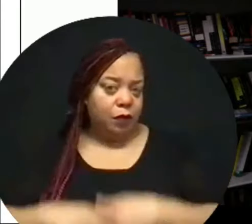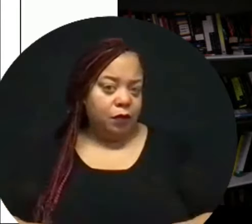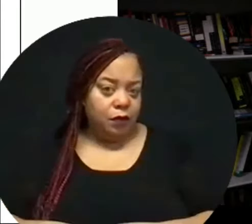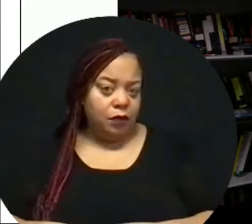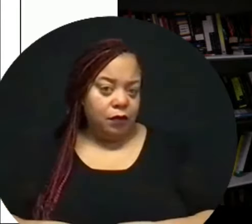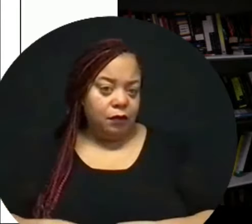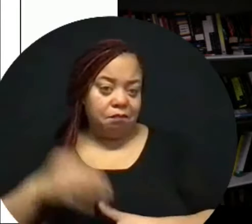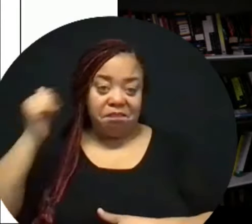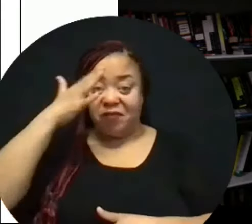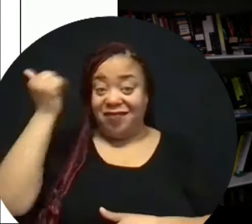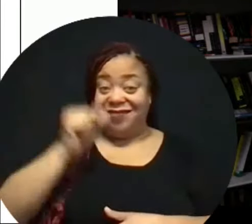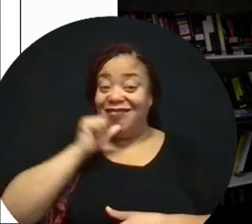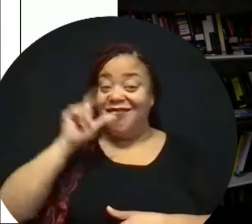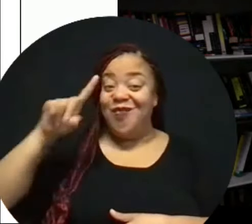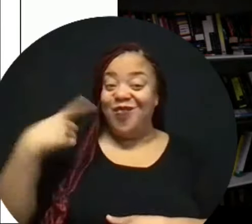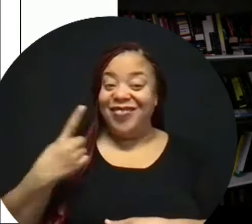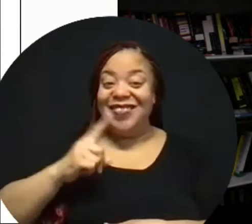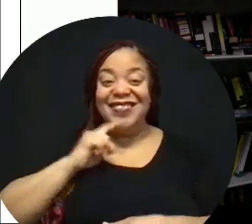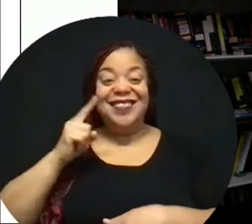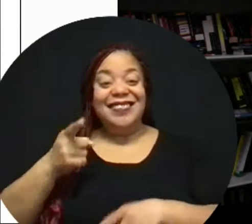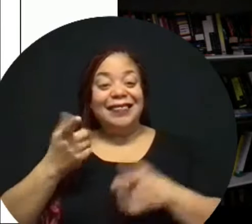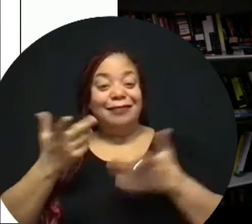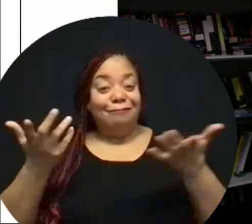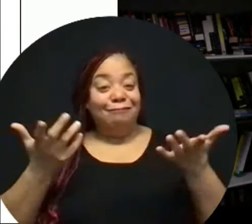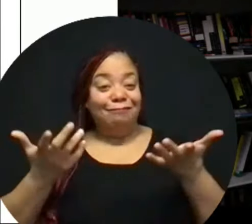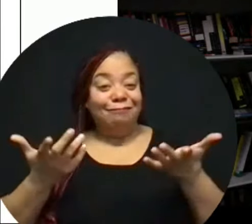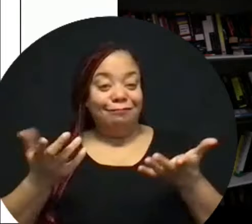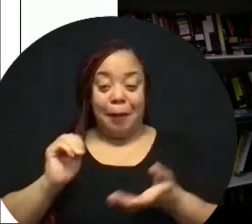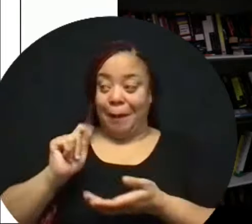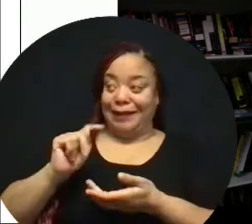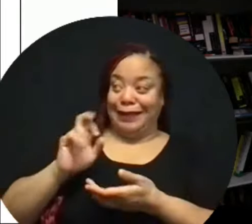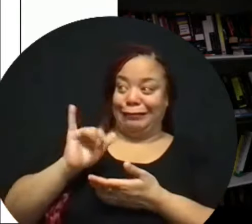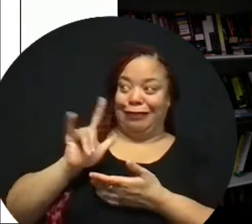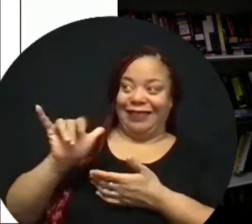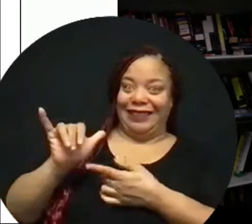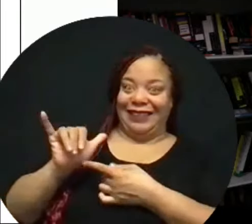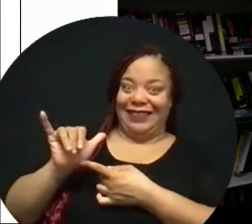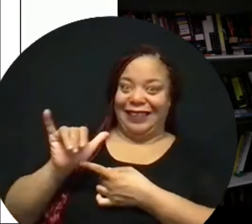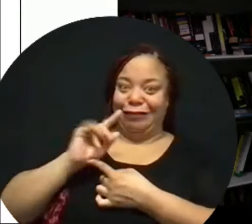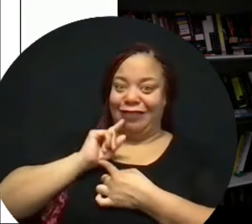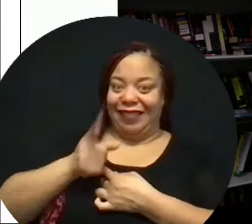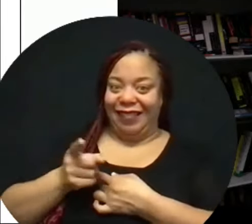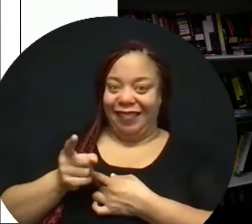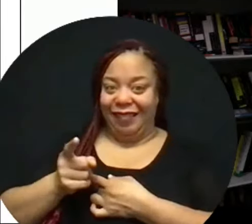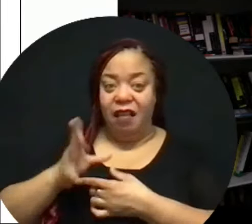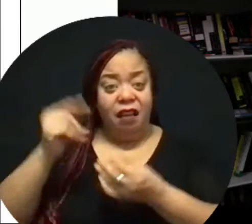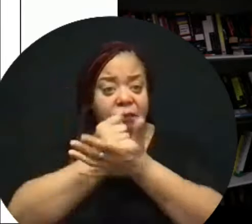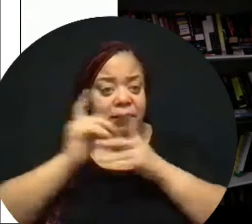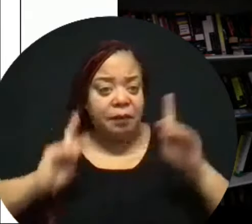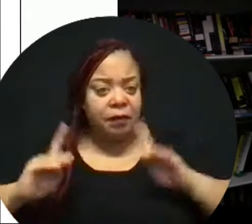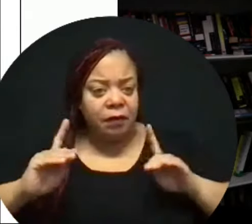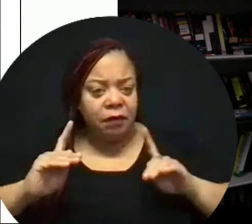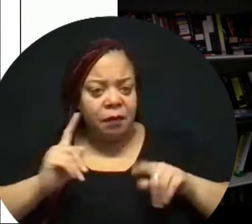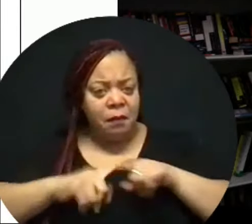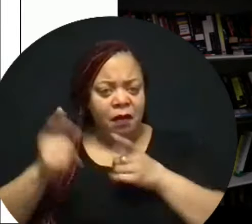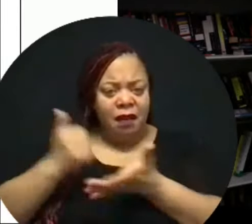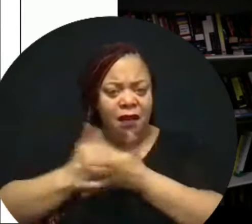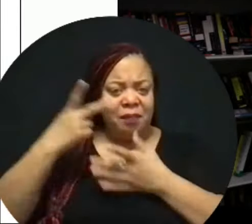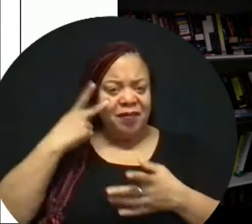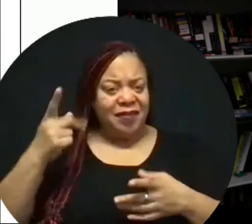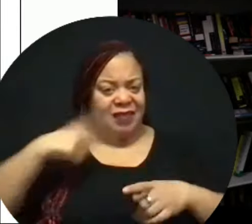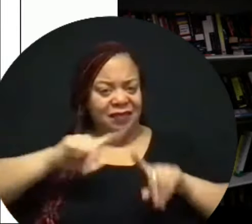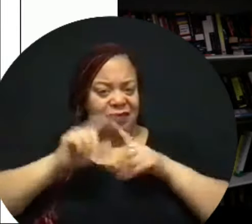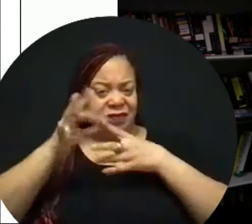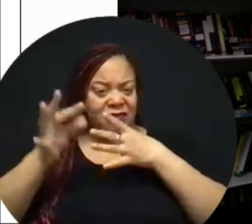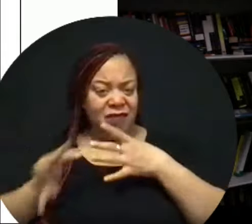that's still being banked on, quite literally banked on. Prisons are not a future at all, yet they're being ones that are literally